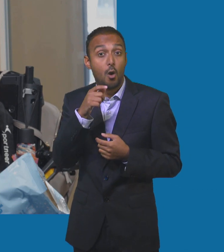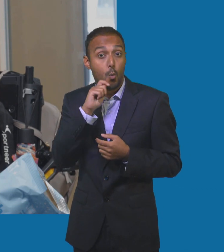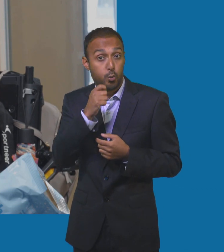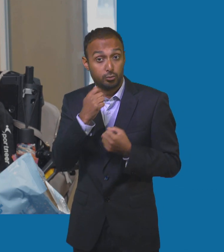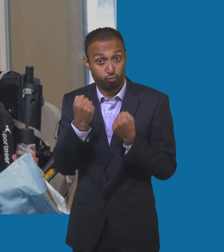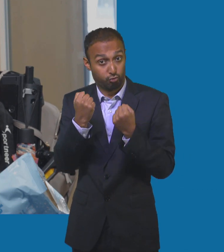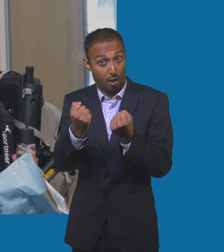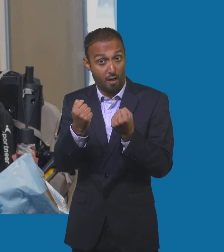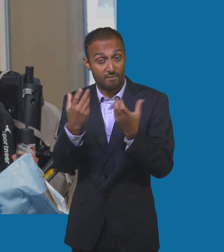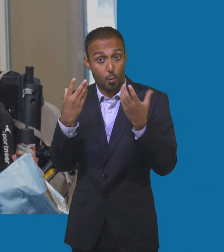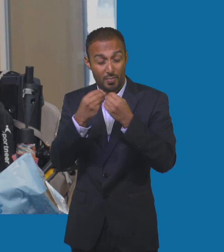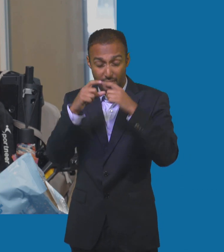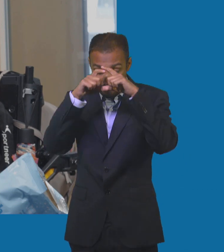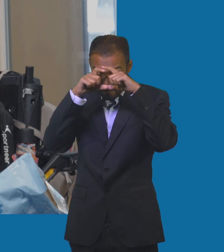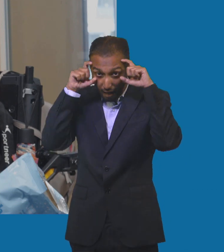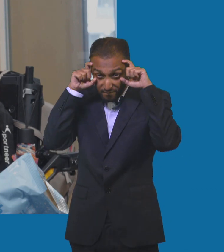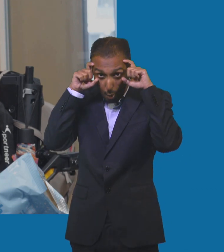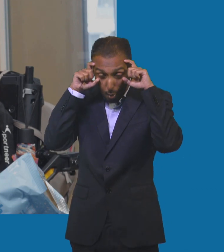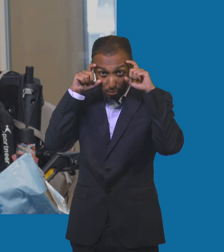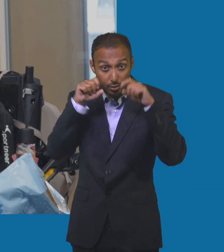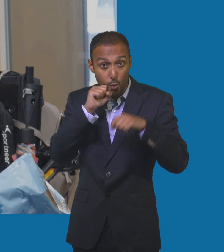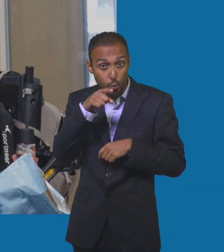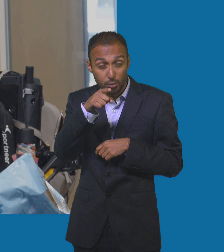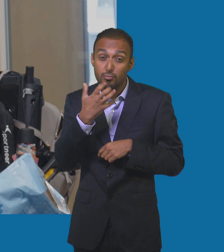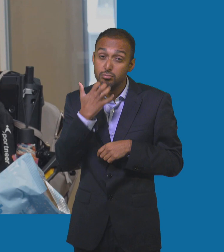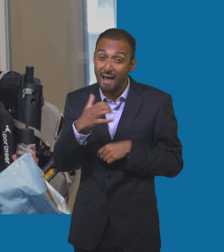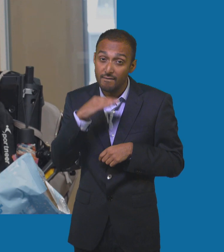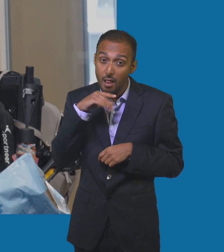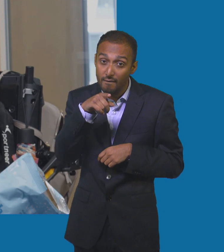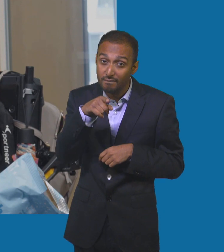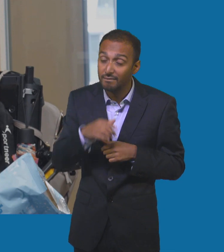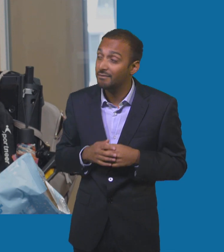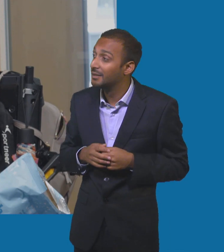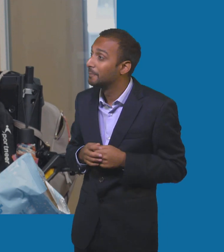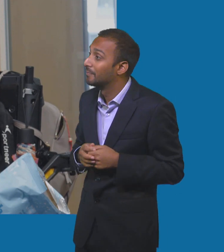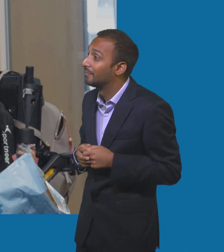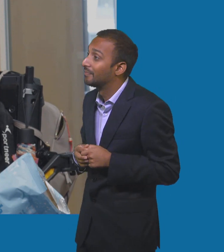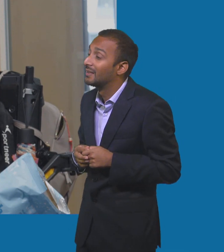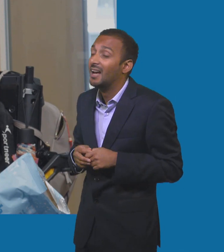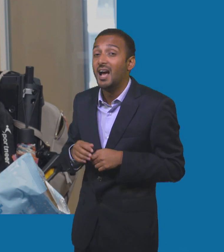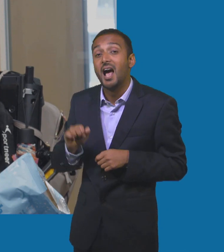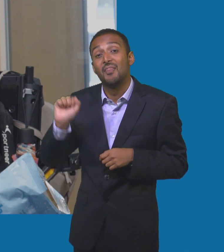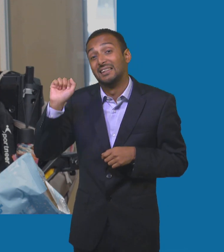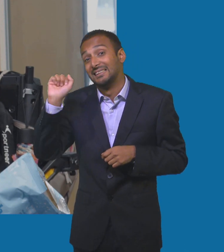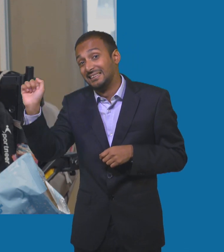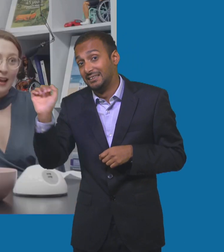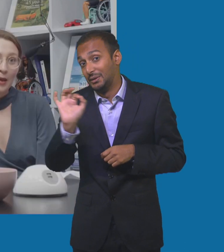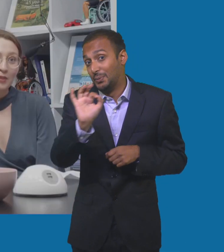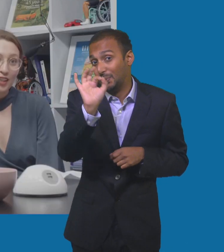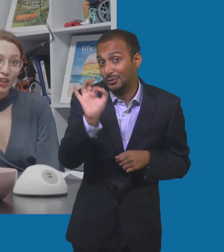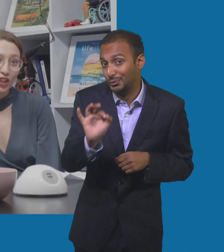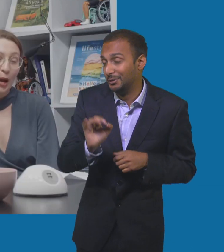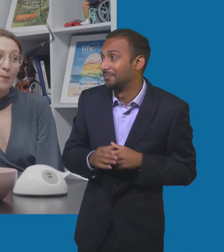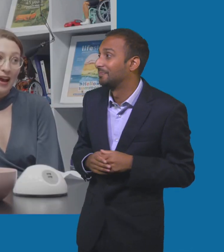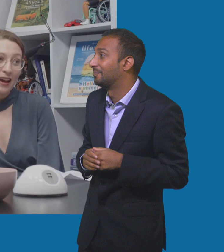just to see whether you would be that brave? So yes, that was his question. So, I